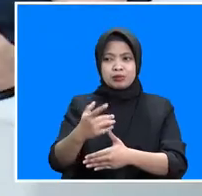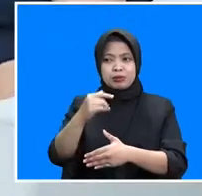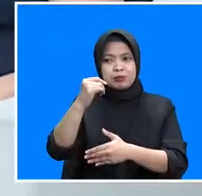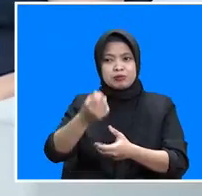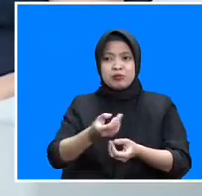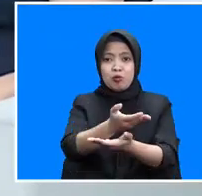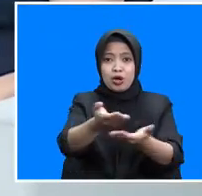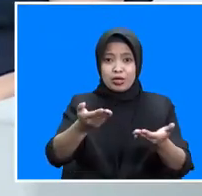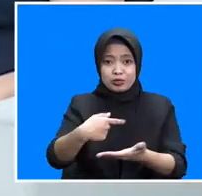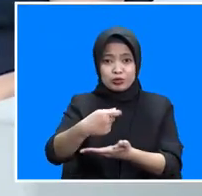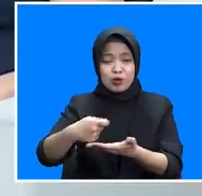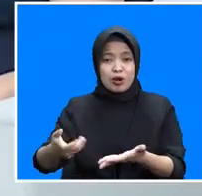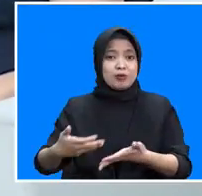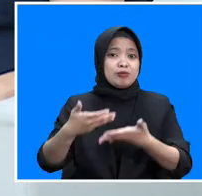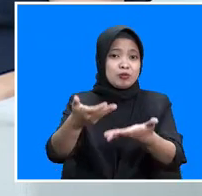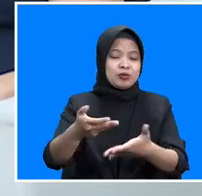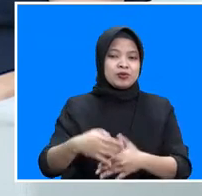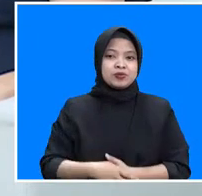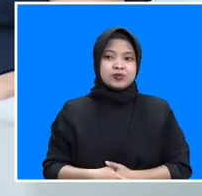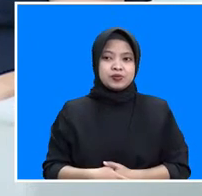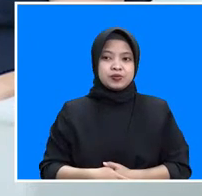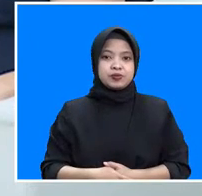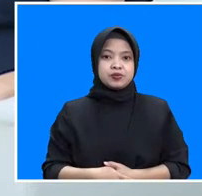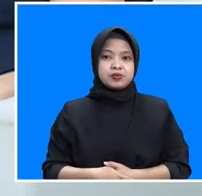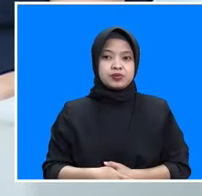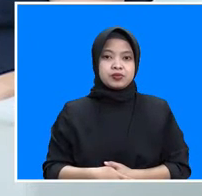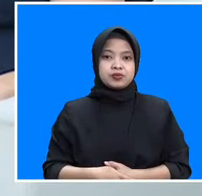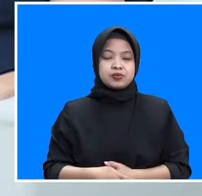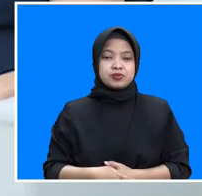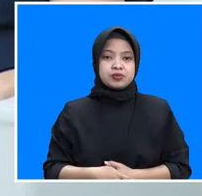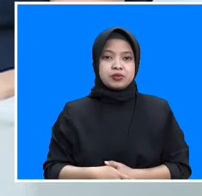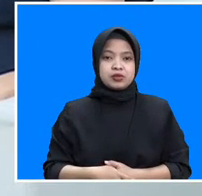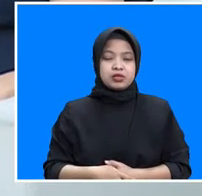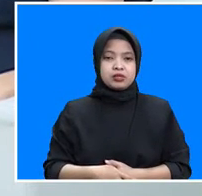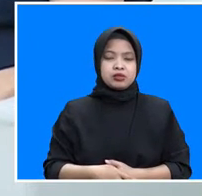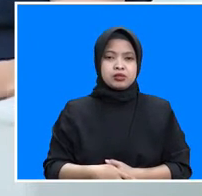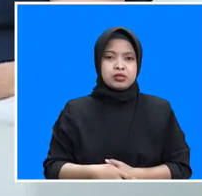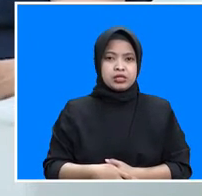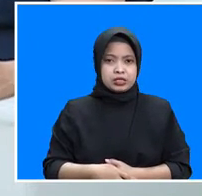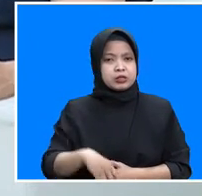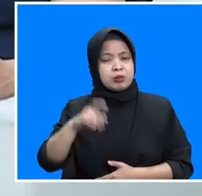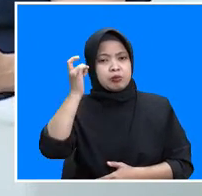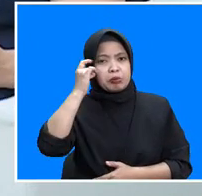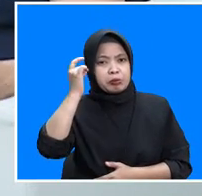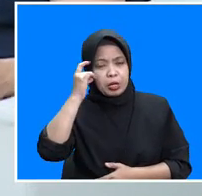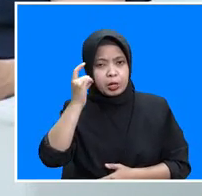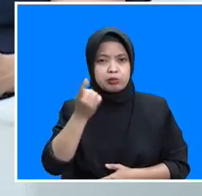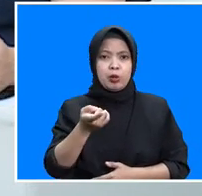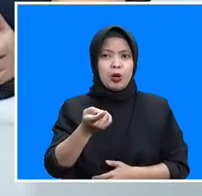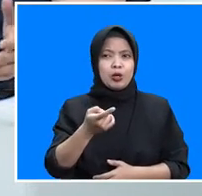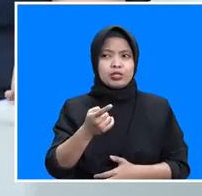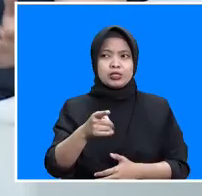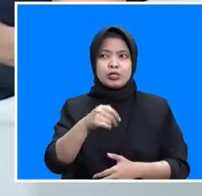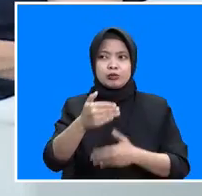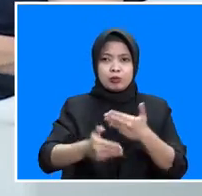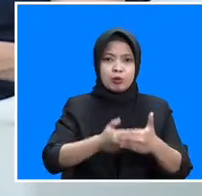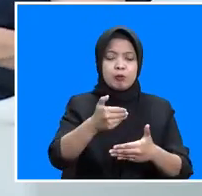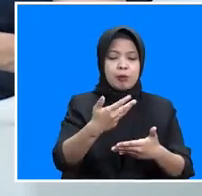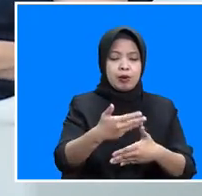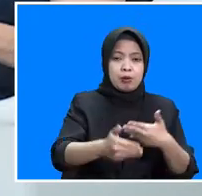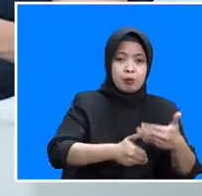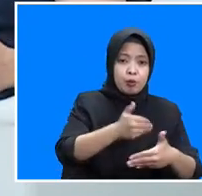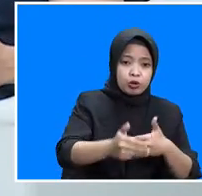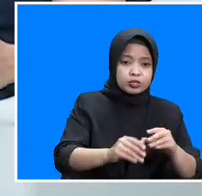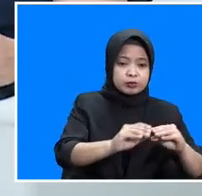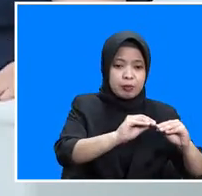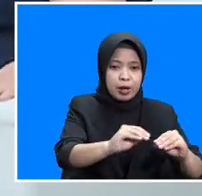respect, you know, the profession of teaching. And we have to do everything we can to really support teachers to get back into the